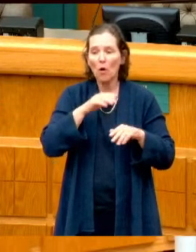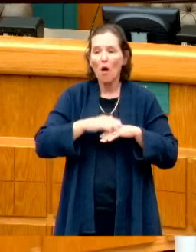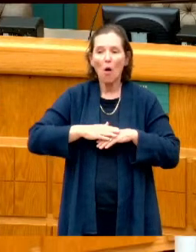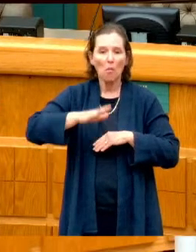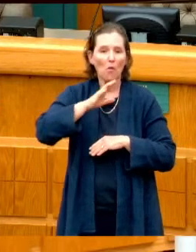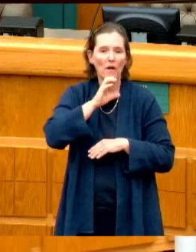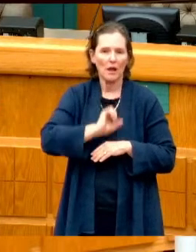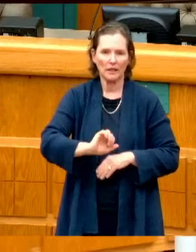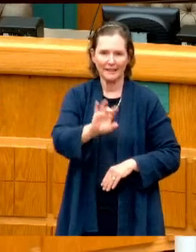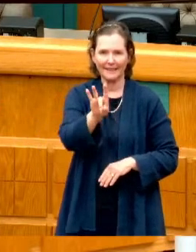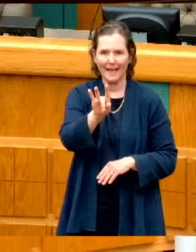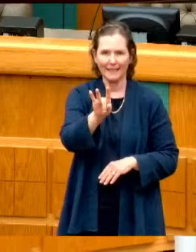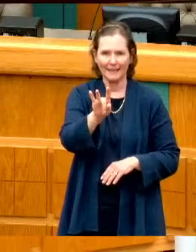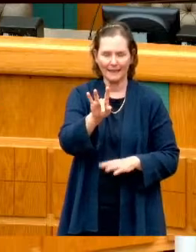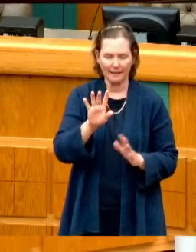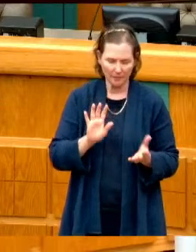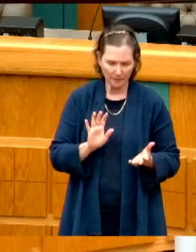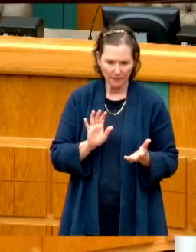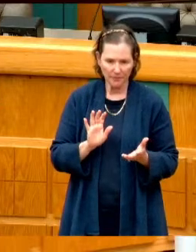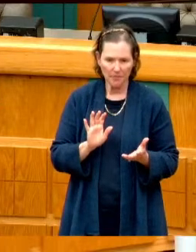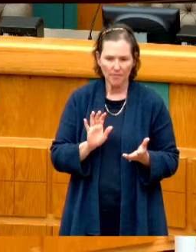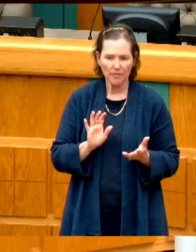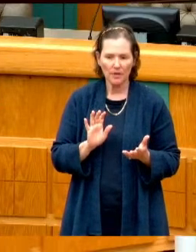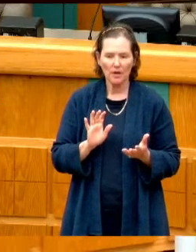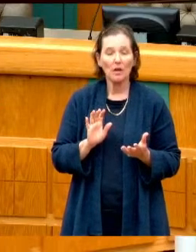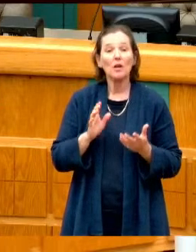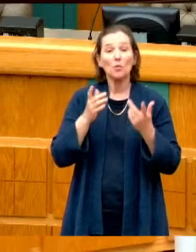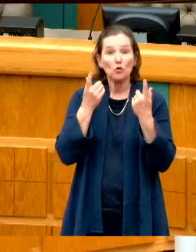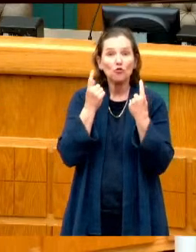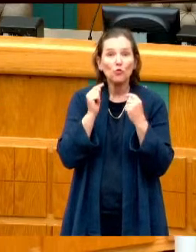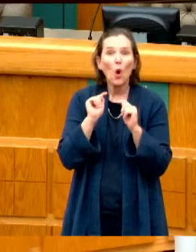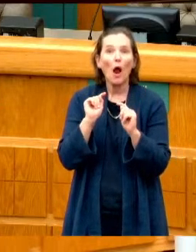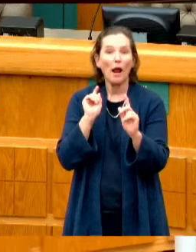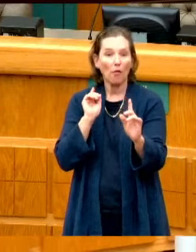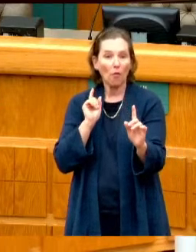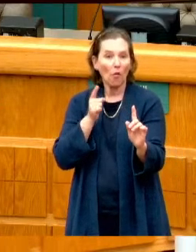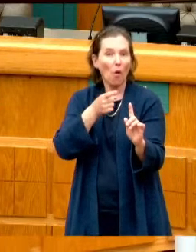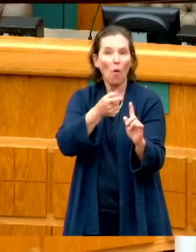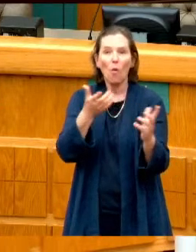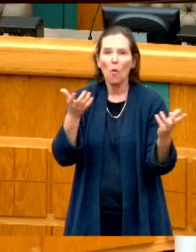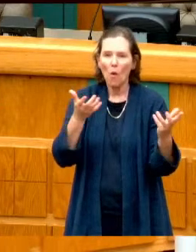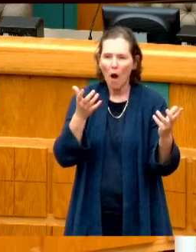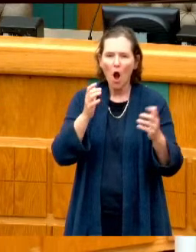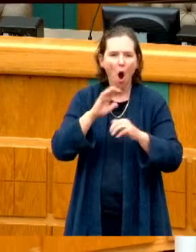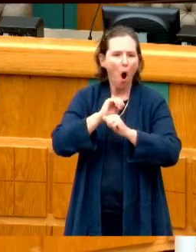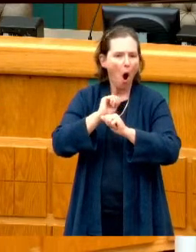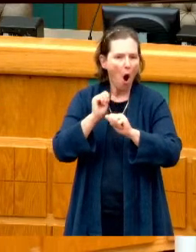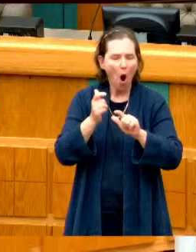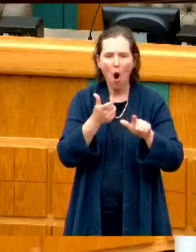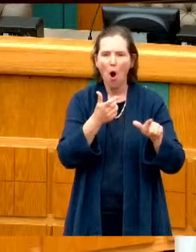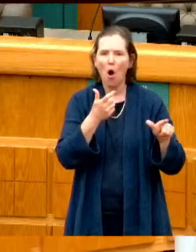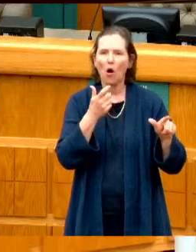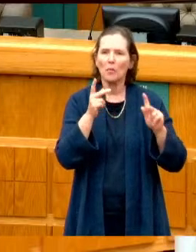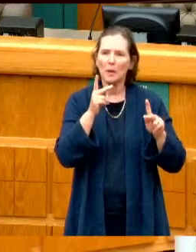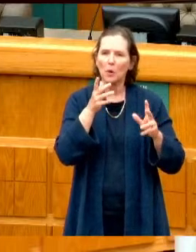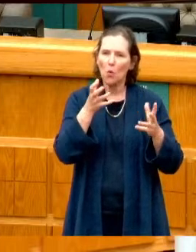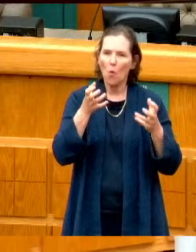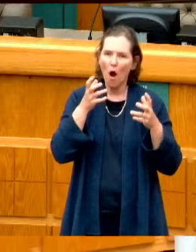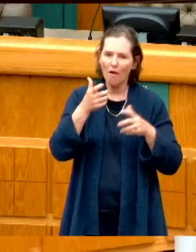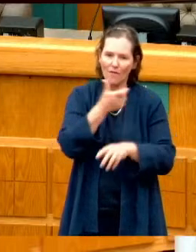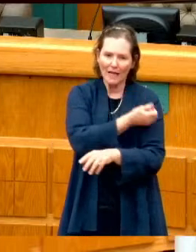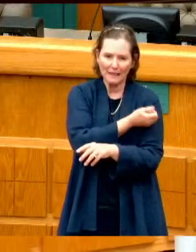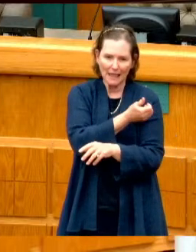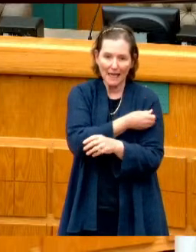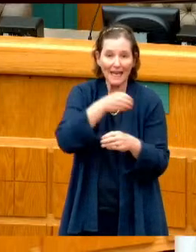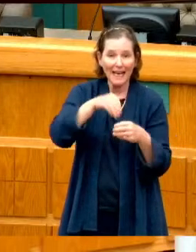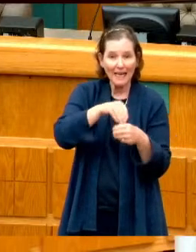adults by May the 1st, and Texas is ahead of that deadline. To recap vaccine administration